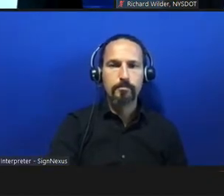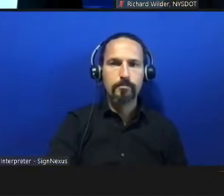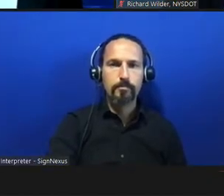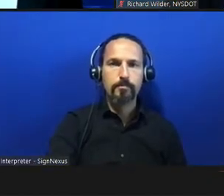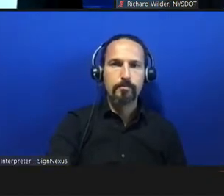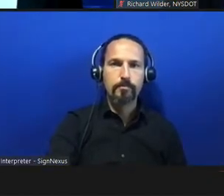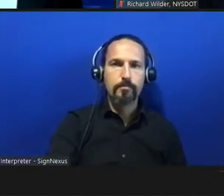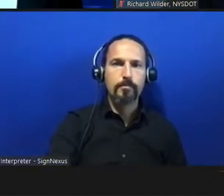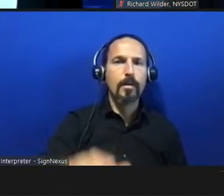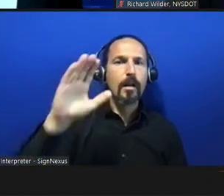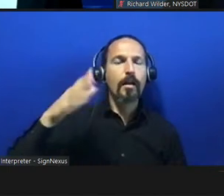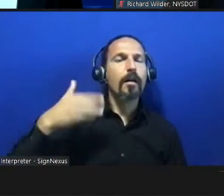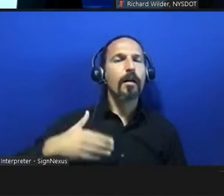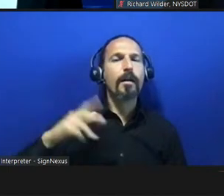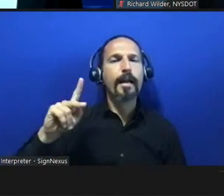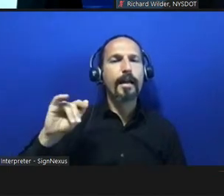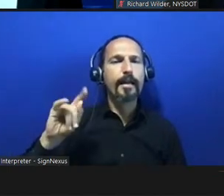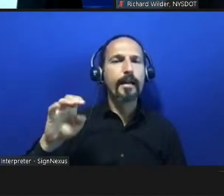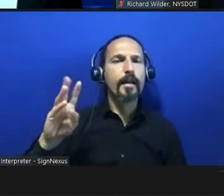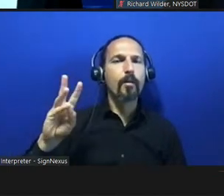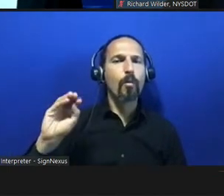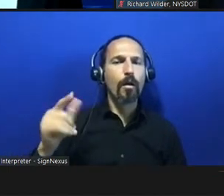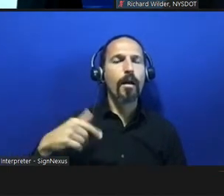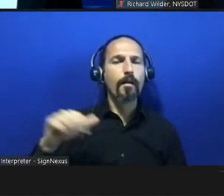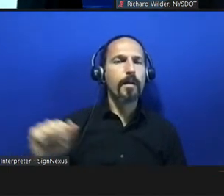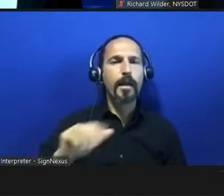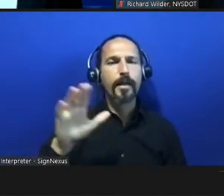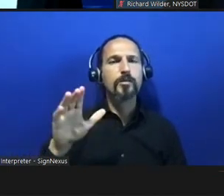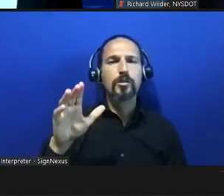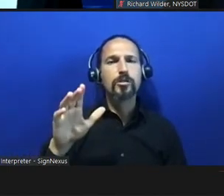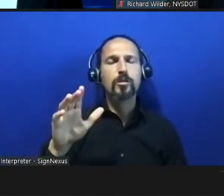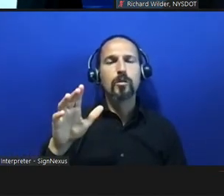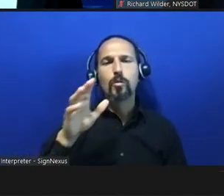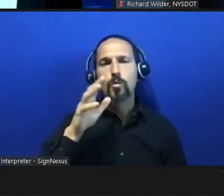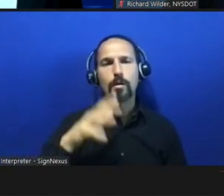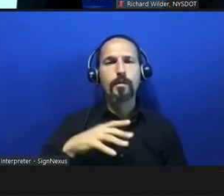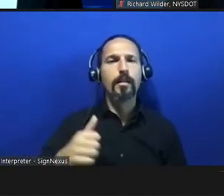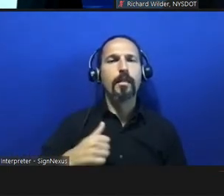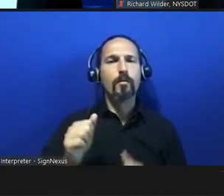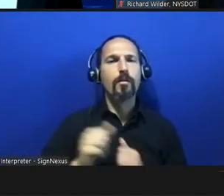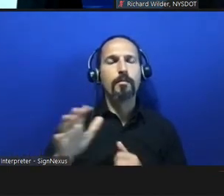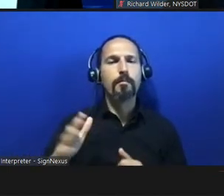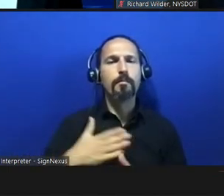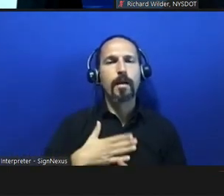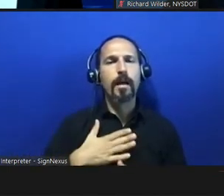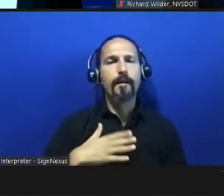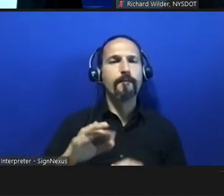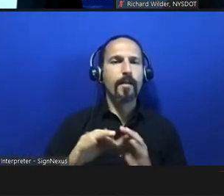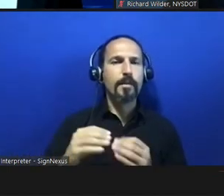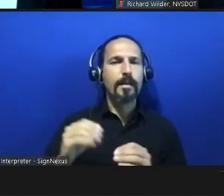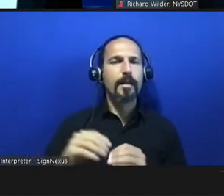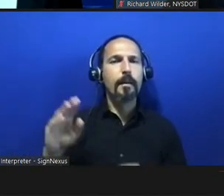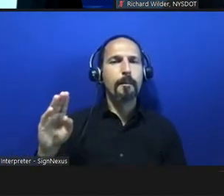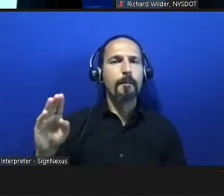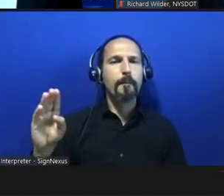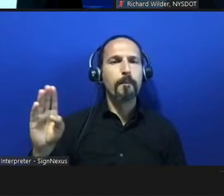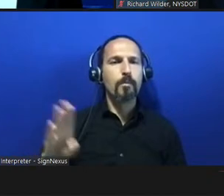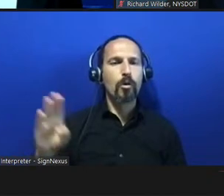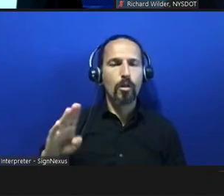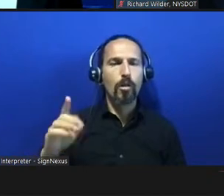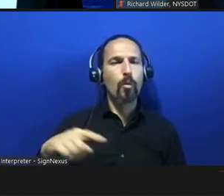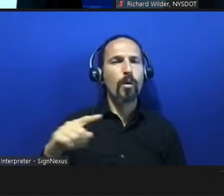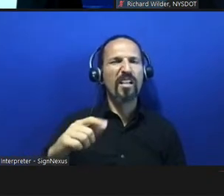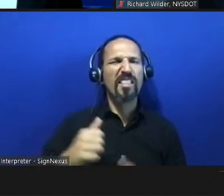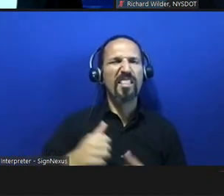hi my name is Katie Wong I'm an Asian American woman who lives with my extended family in Bensonhurst Brooklyn we live well